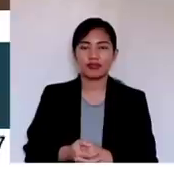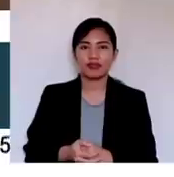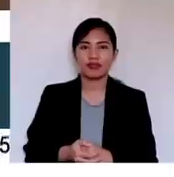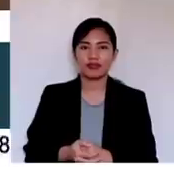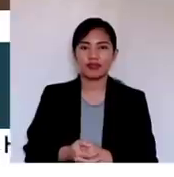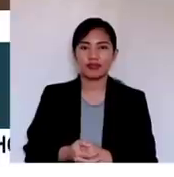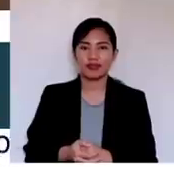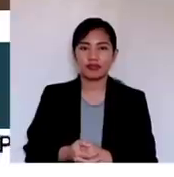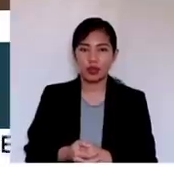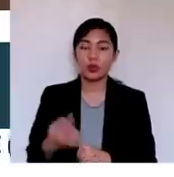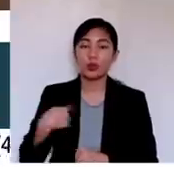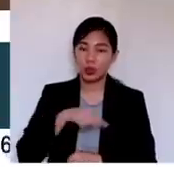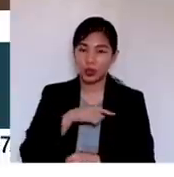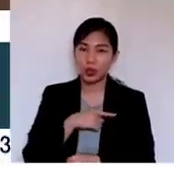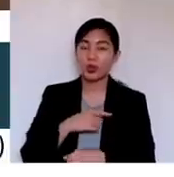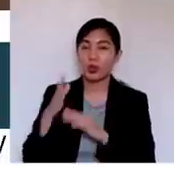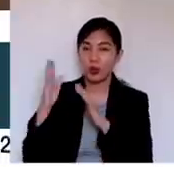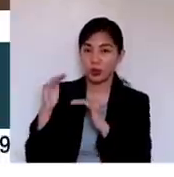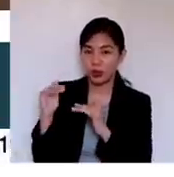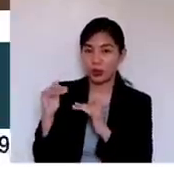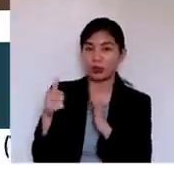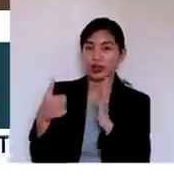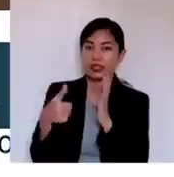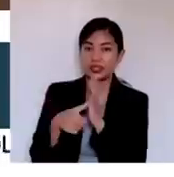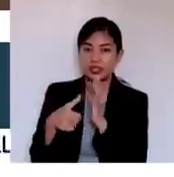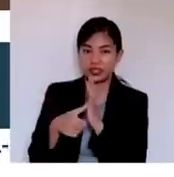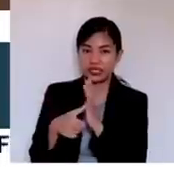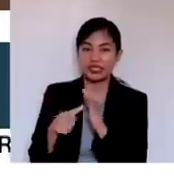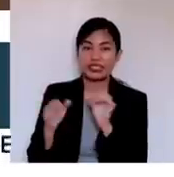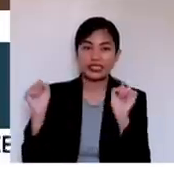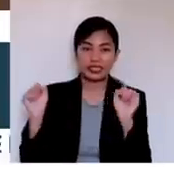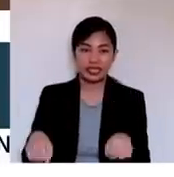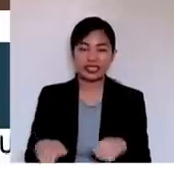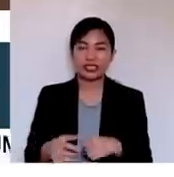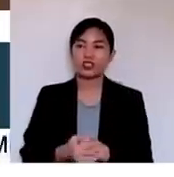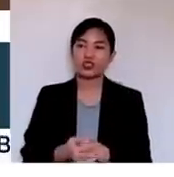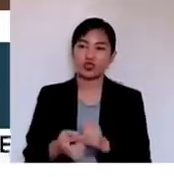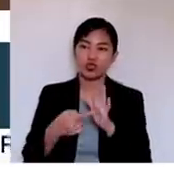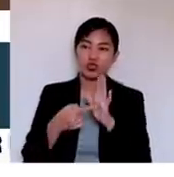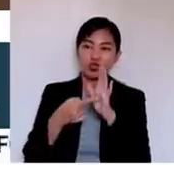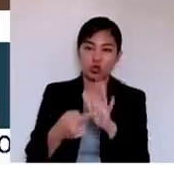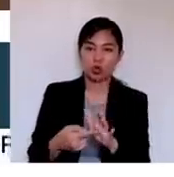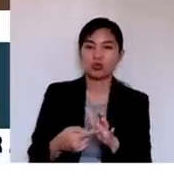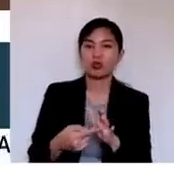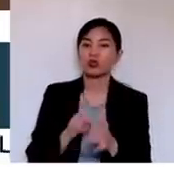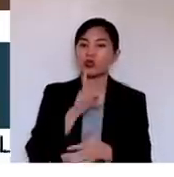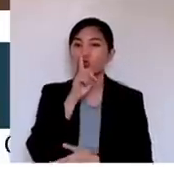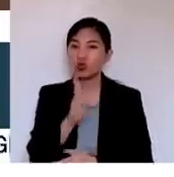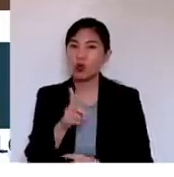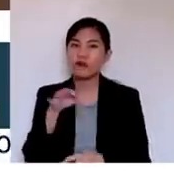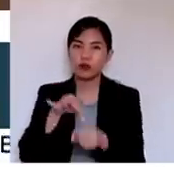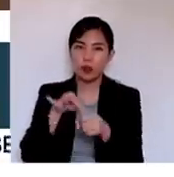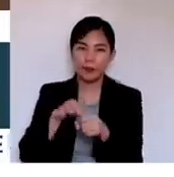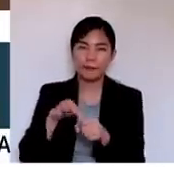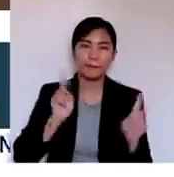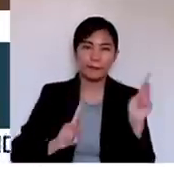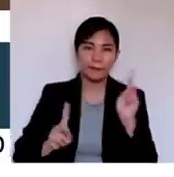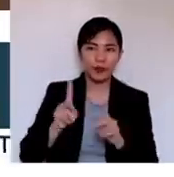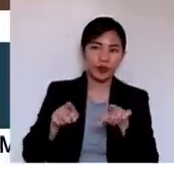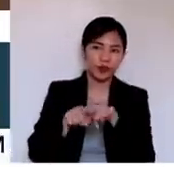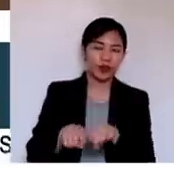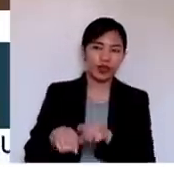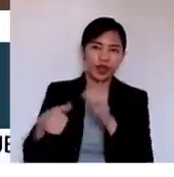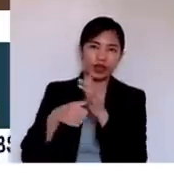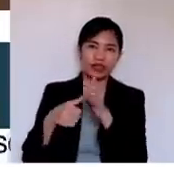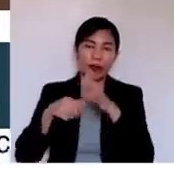we just hope that the elections will truly reflect the will of the people, and that they're peaceful and orderly, and that there will be an